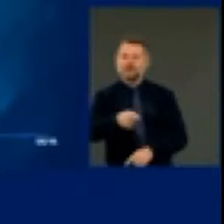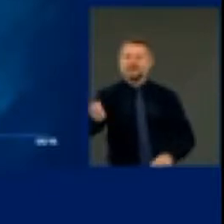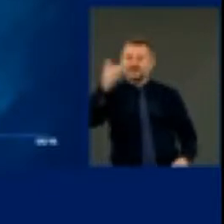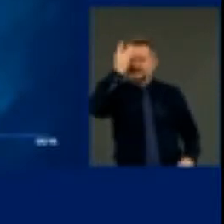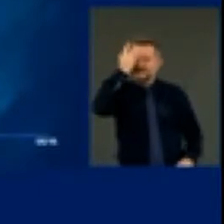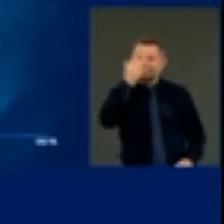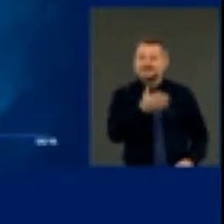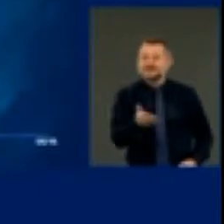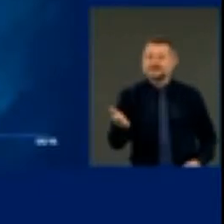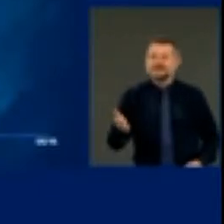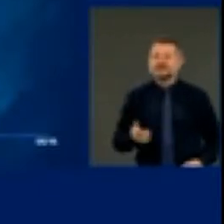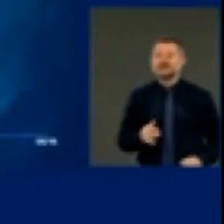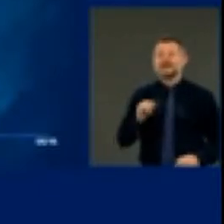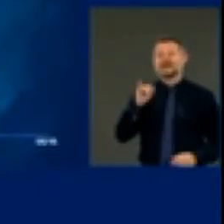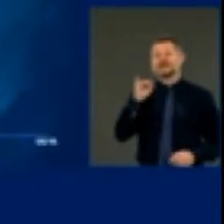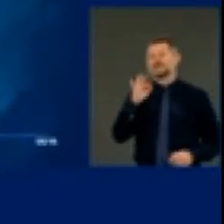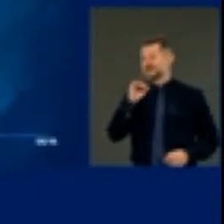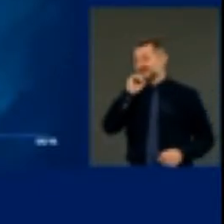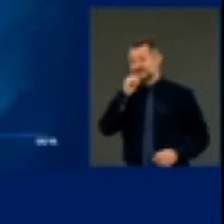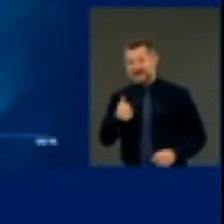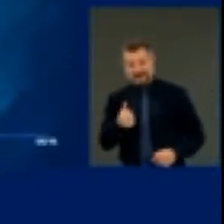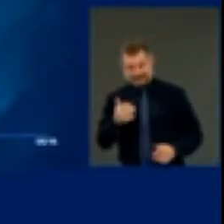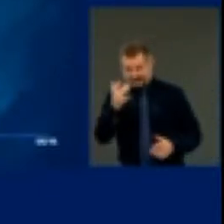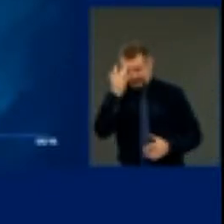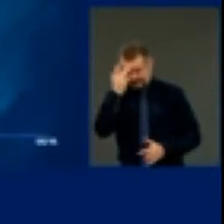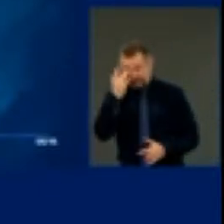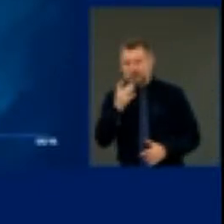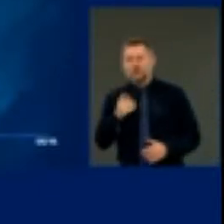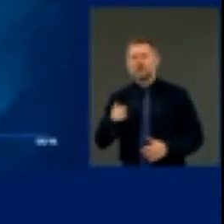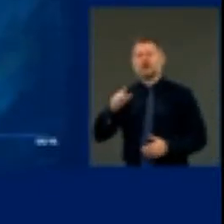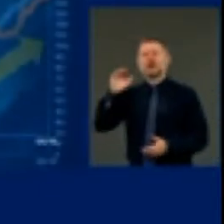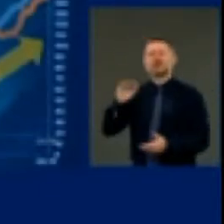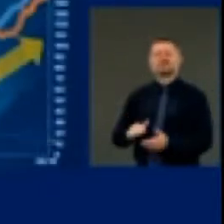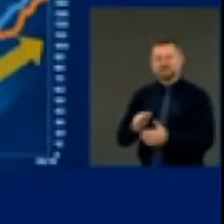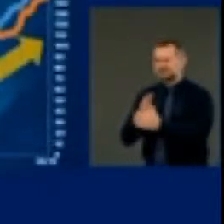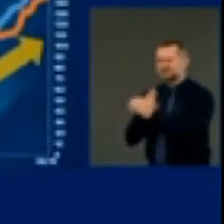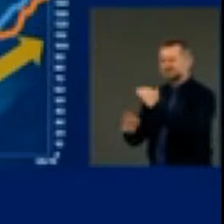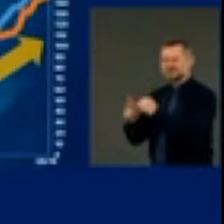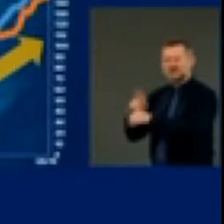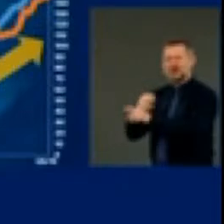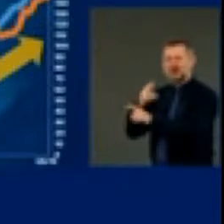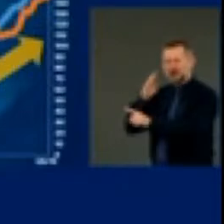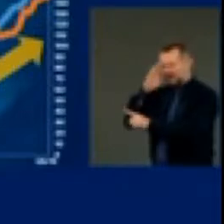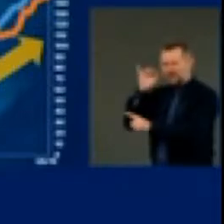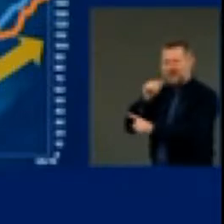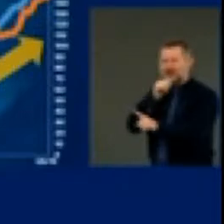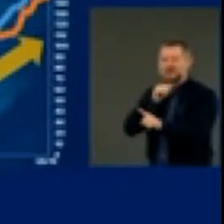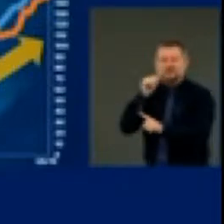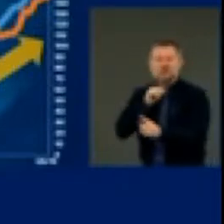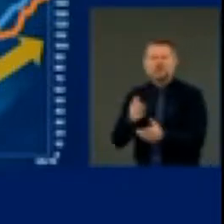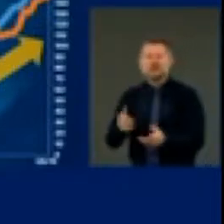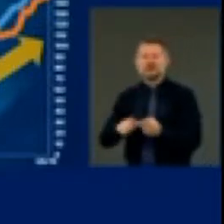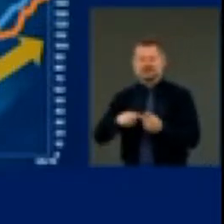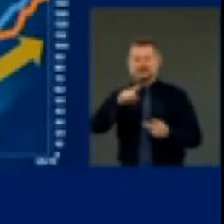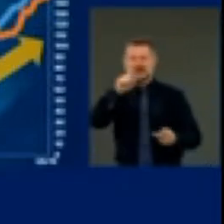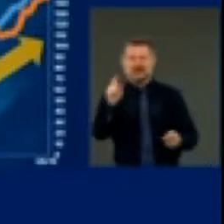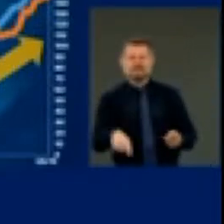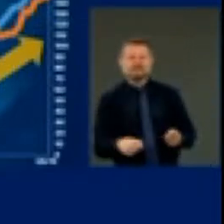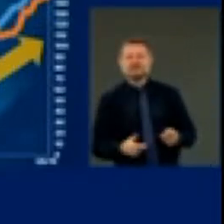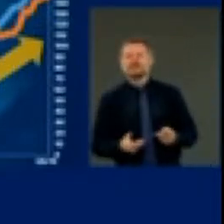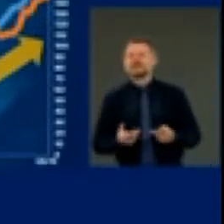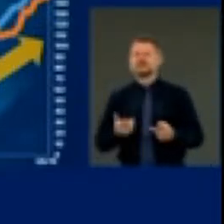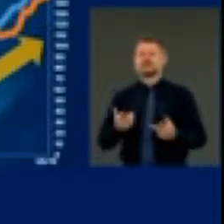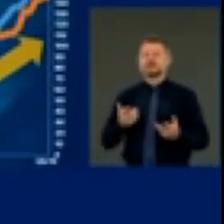hospitals. That's Arizona, that's Texas. And by the way, it tracks with